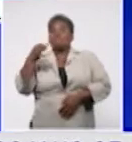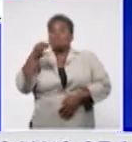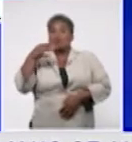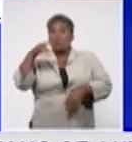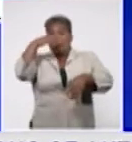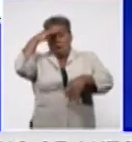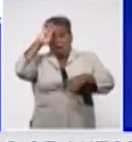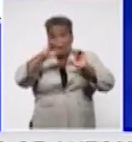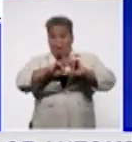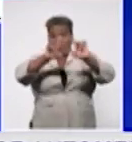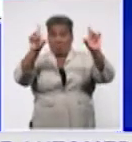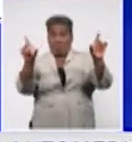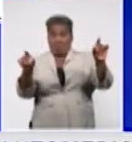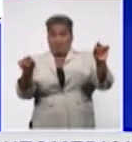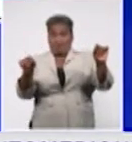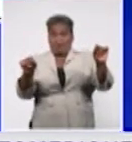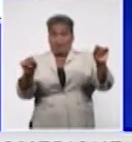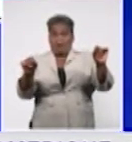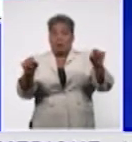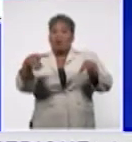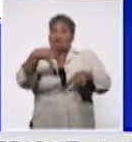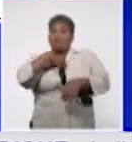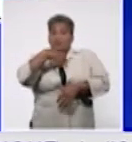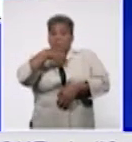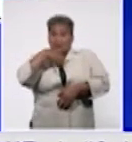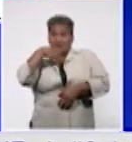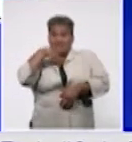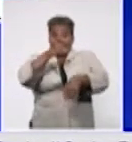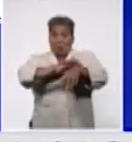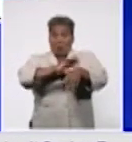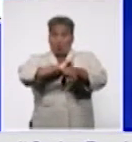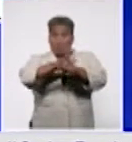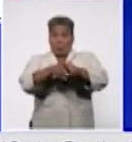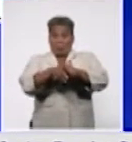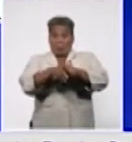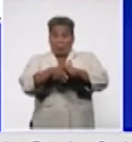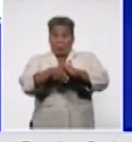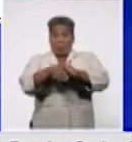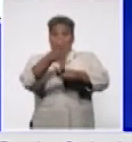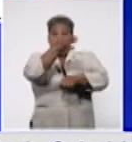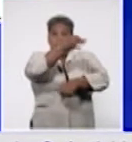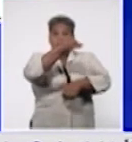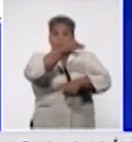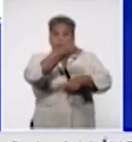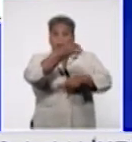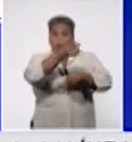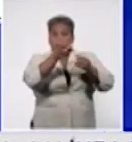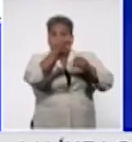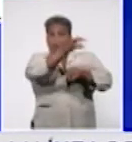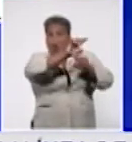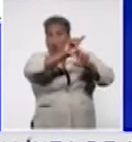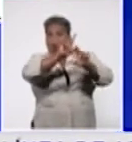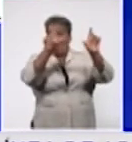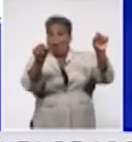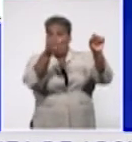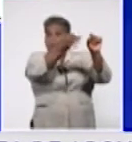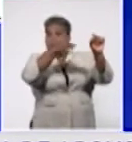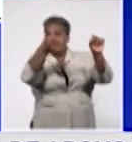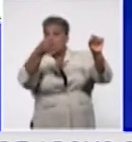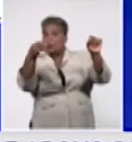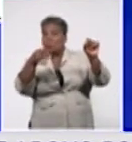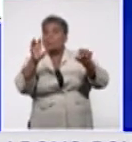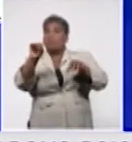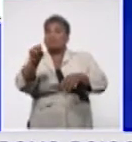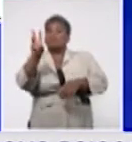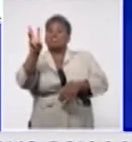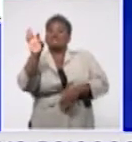province, 2 from Matanzas, 2 from Pinar del Río, 9 from Artemisa, 1 from Las Tunas,